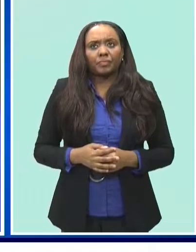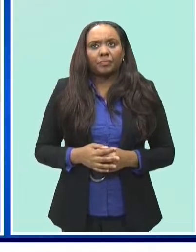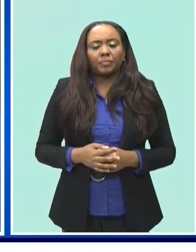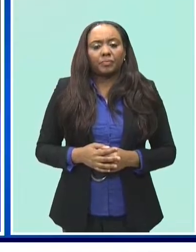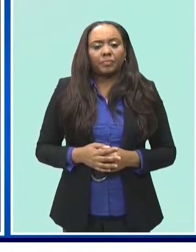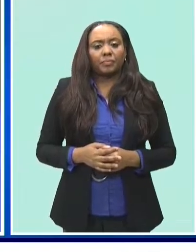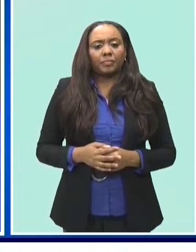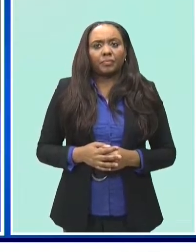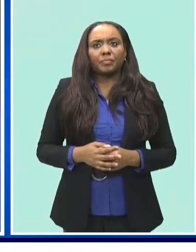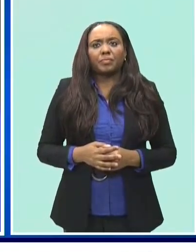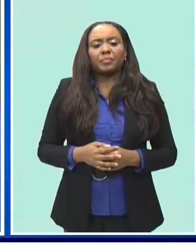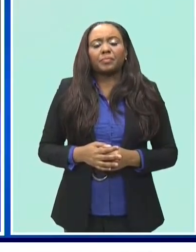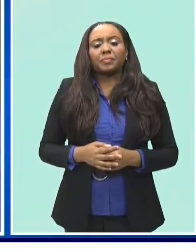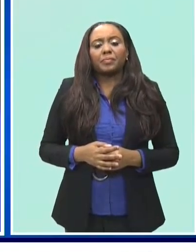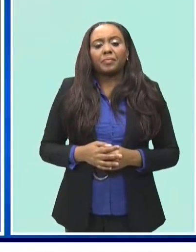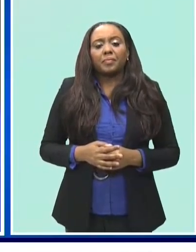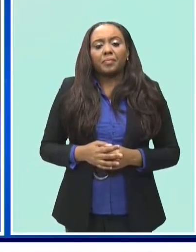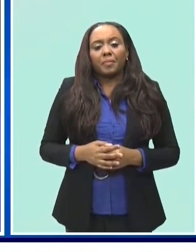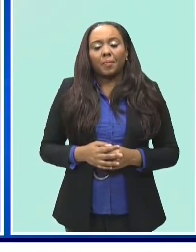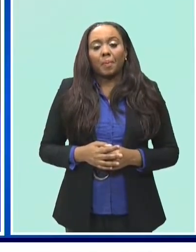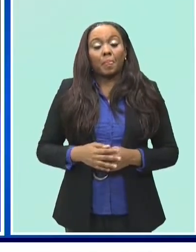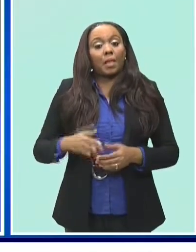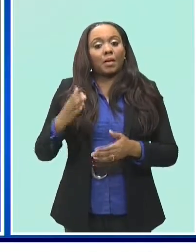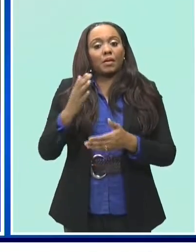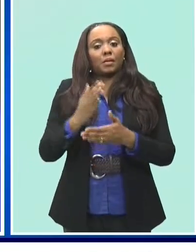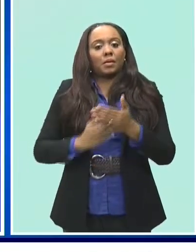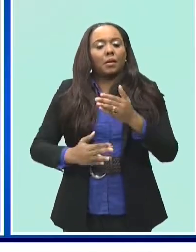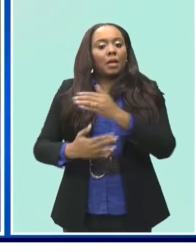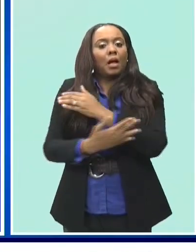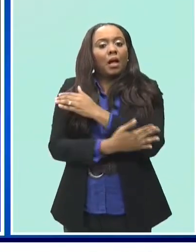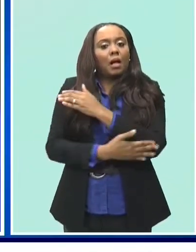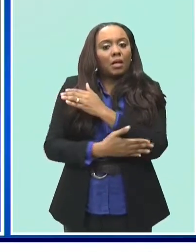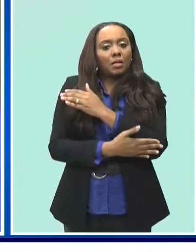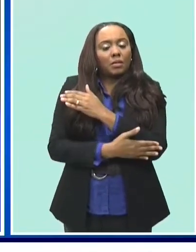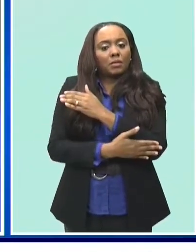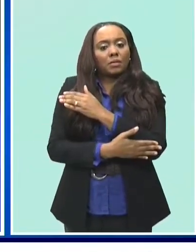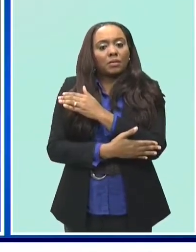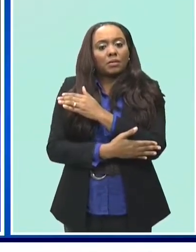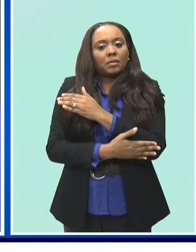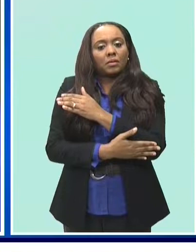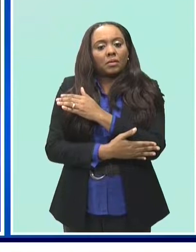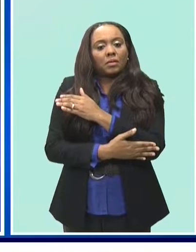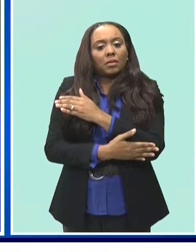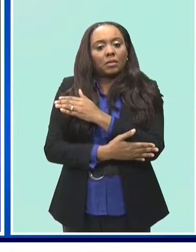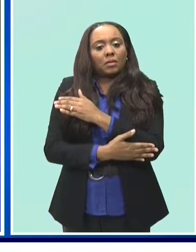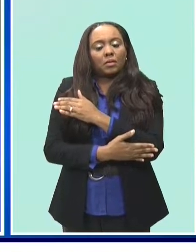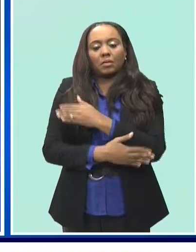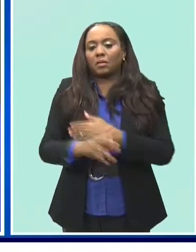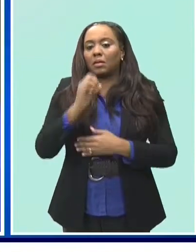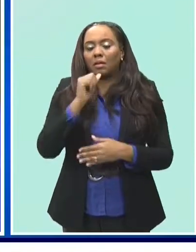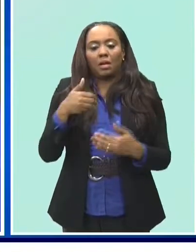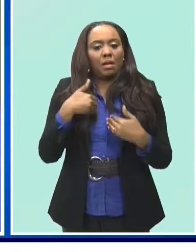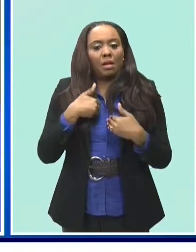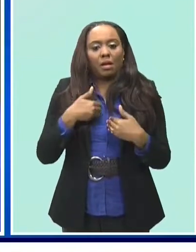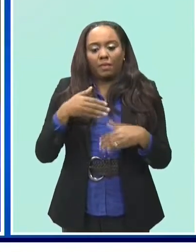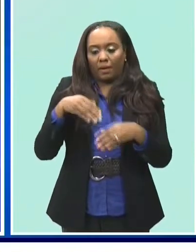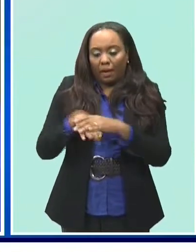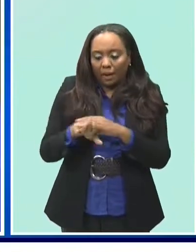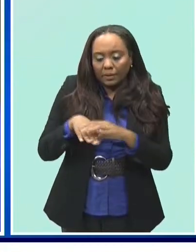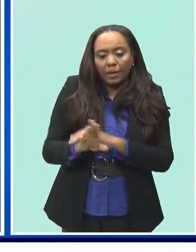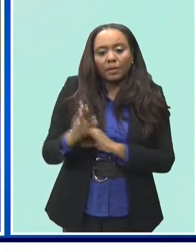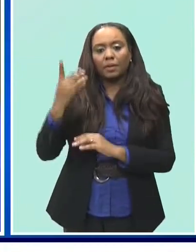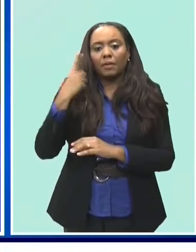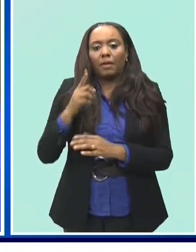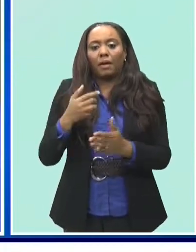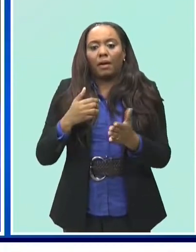it. Middle-income countries refuse today to be allowed access to development aid and